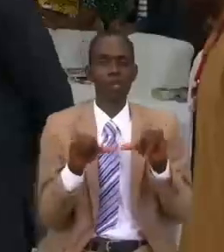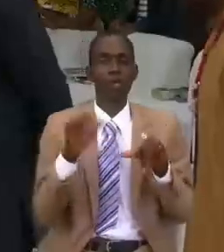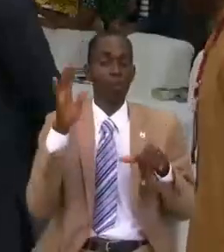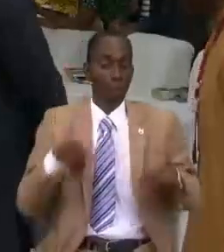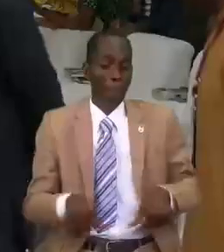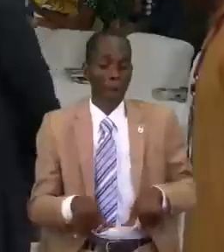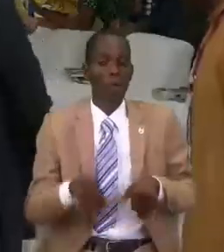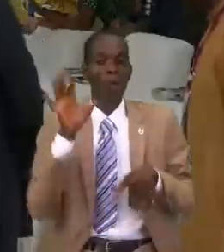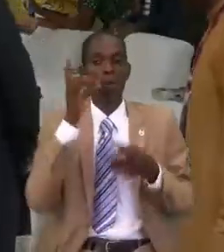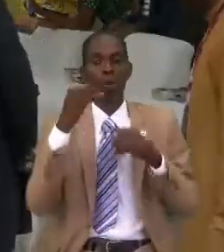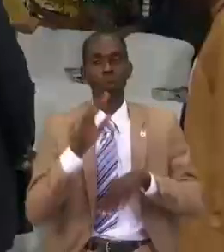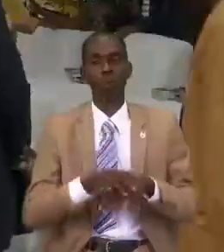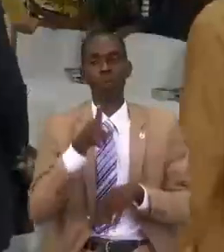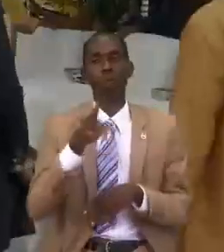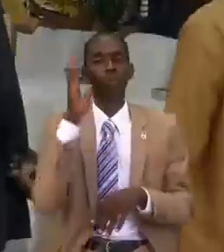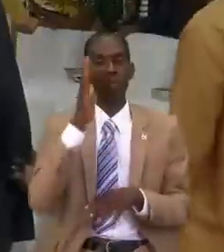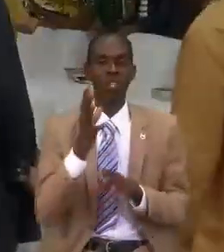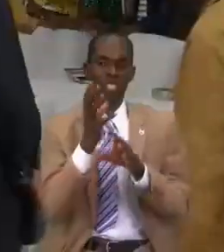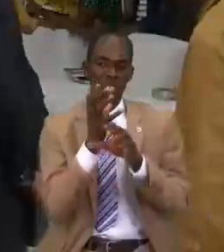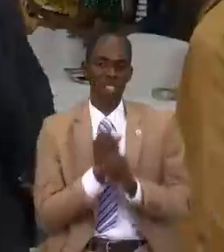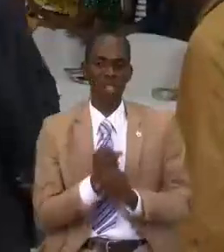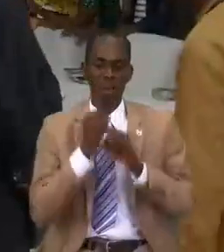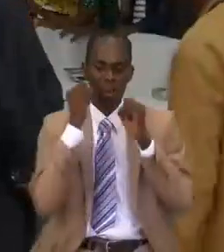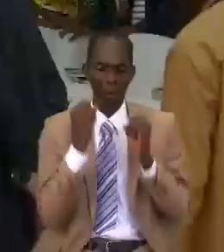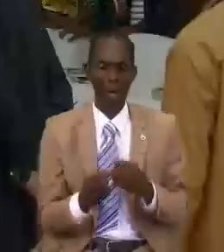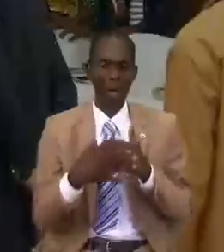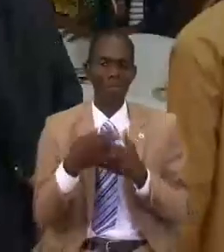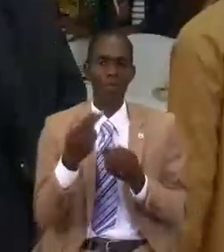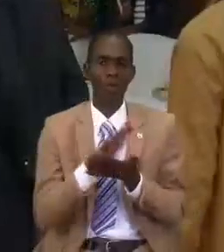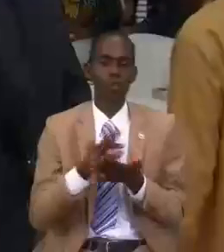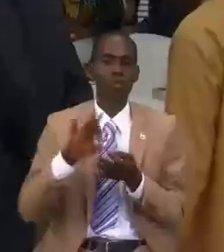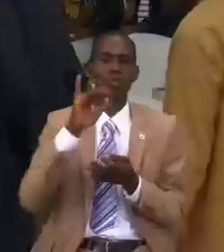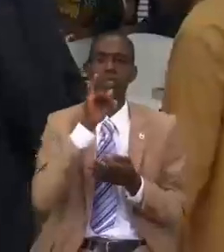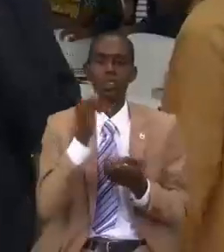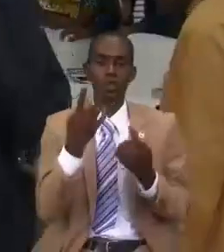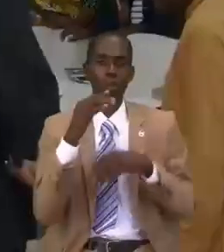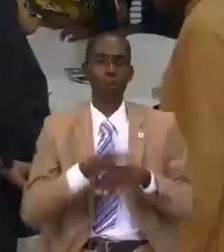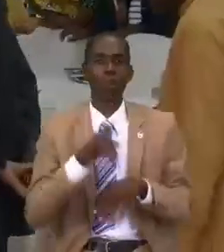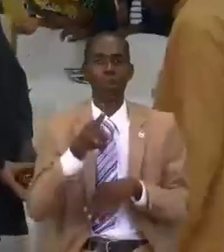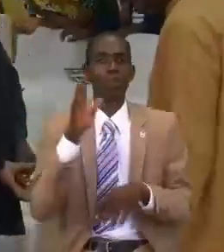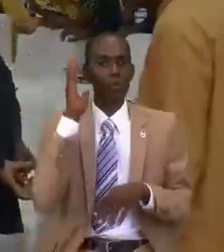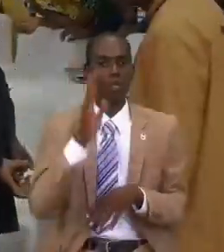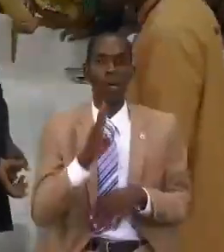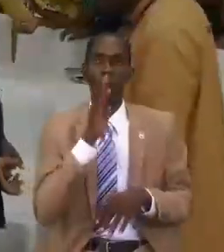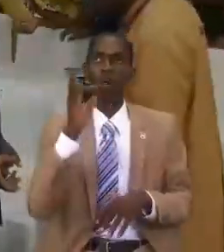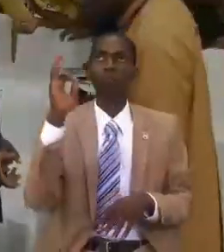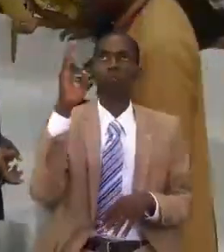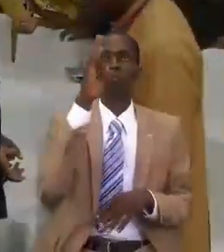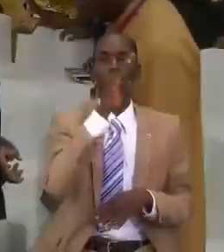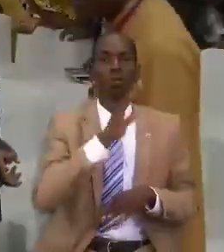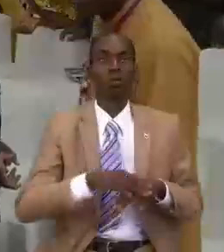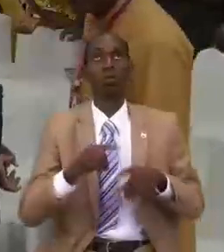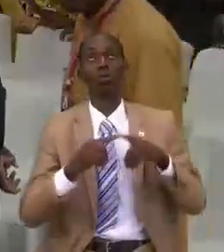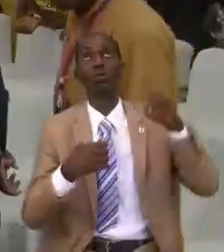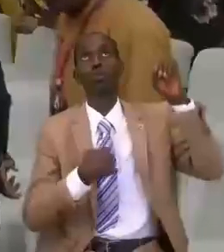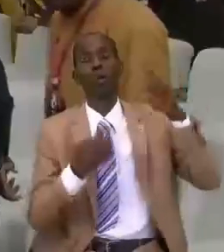after that the Holy Ghost has come upon you, and ye shall be witnesses unto me, both in Jerusalem, in all Judea, in Samaria, unto